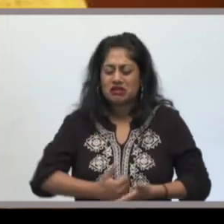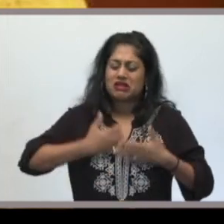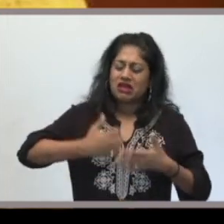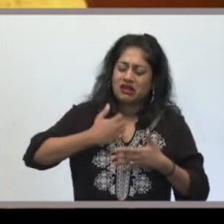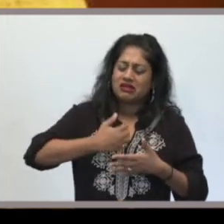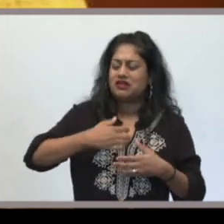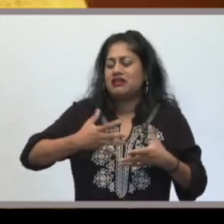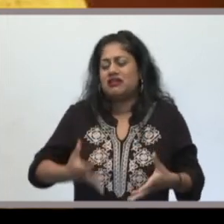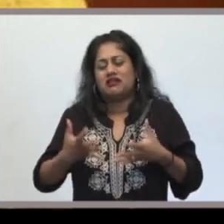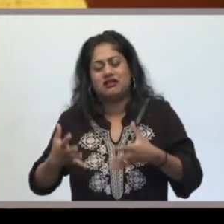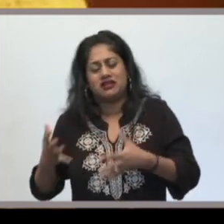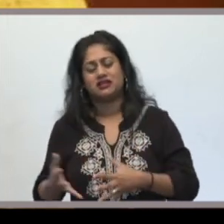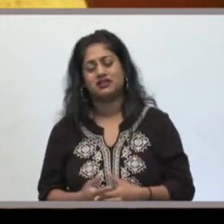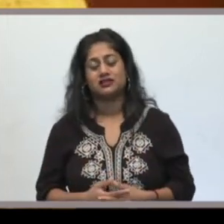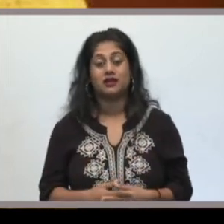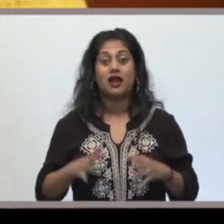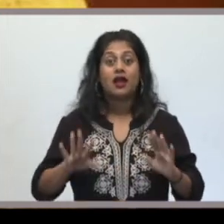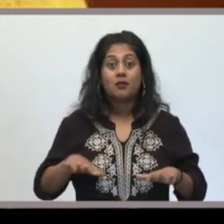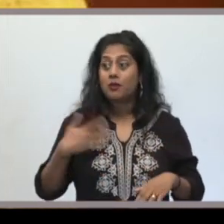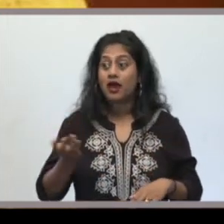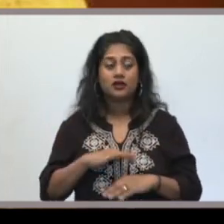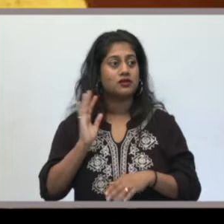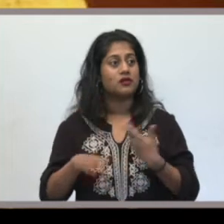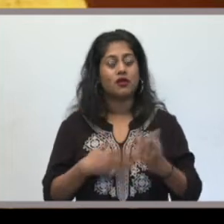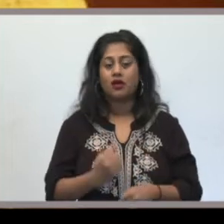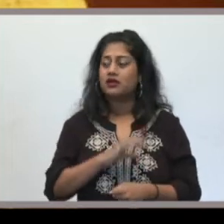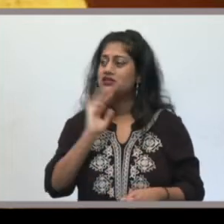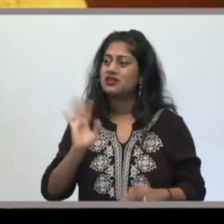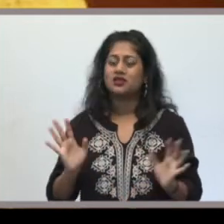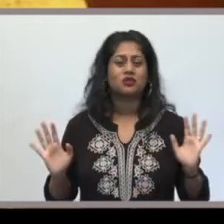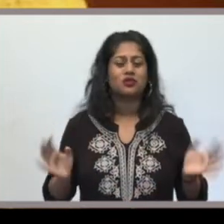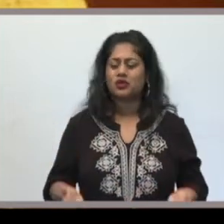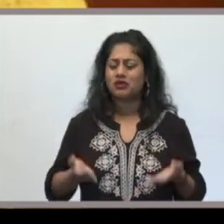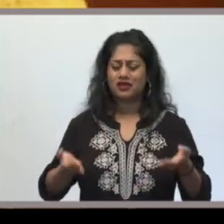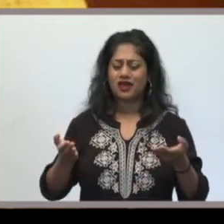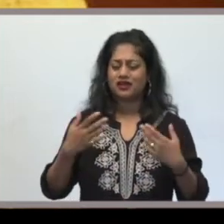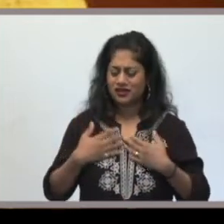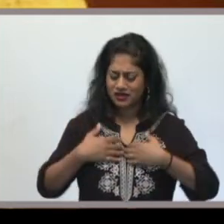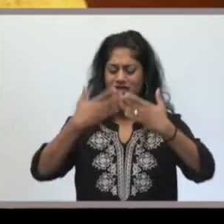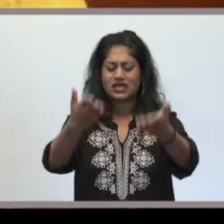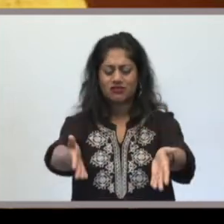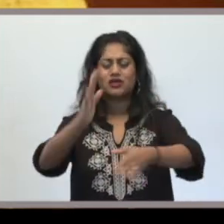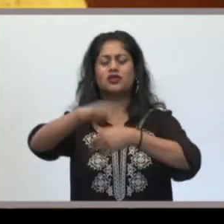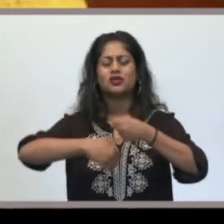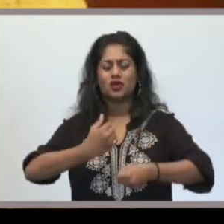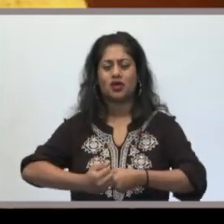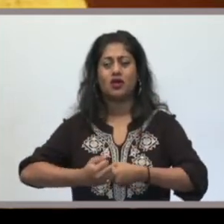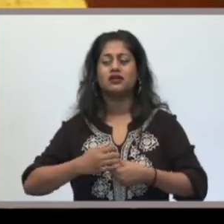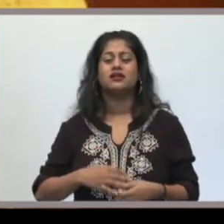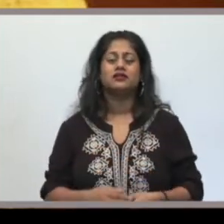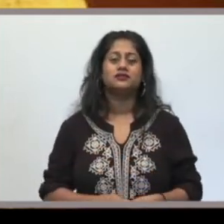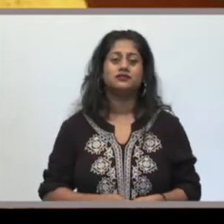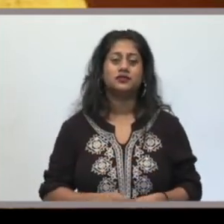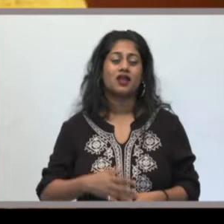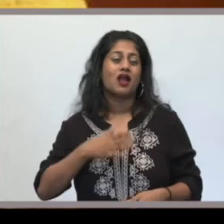The answer is yes, He does. He has a word for you right now. The word is, your pain matters to